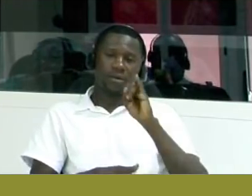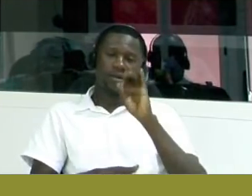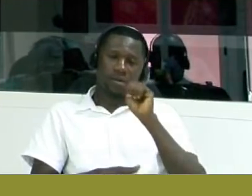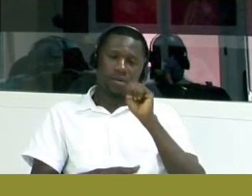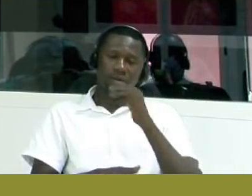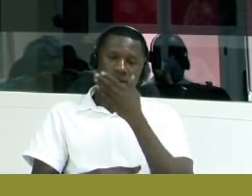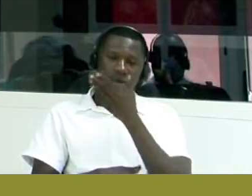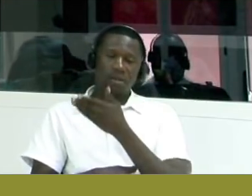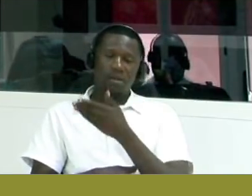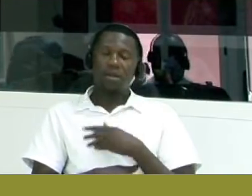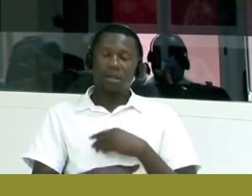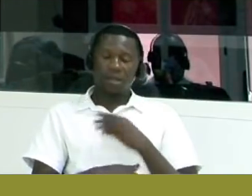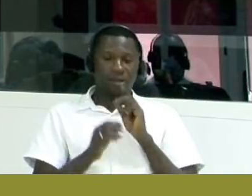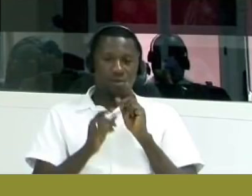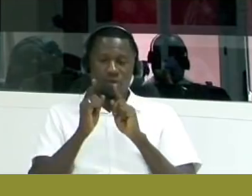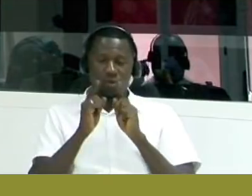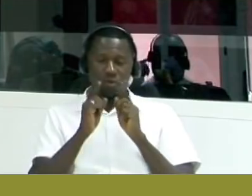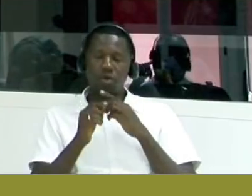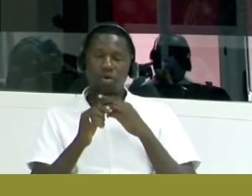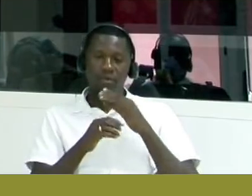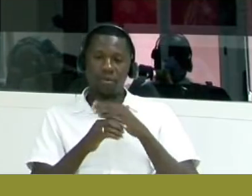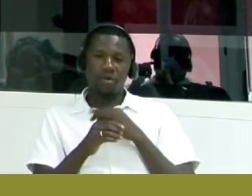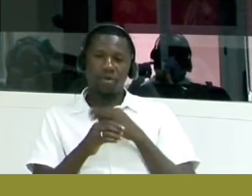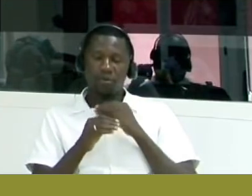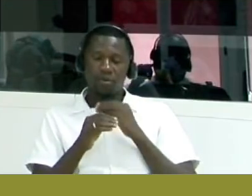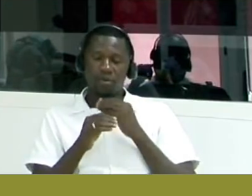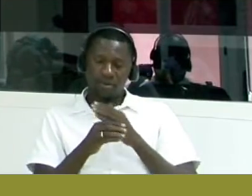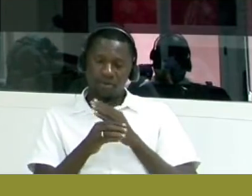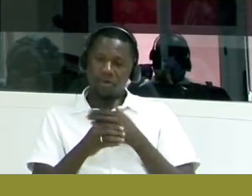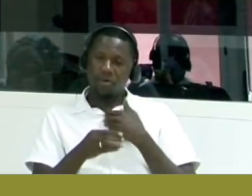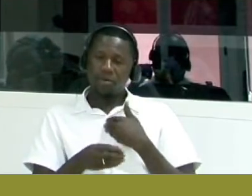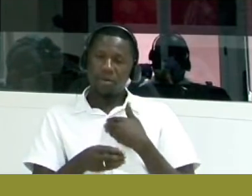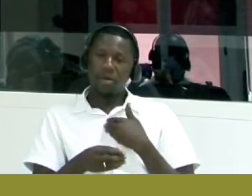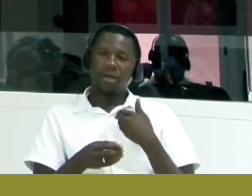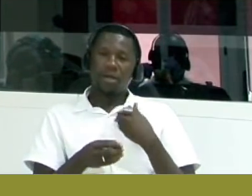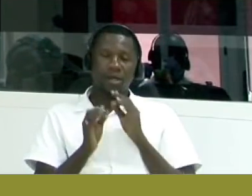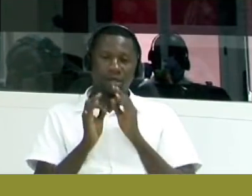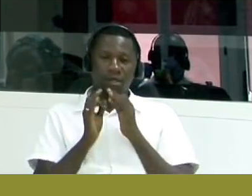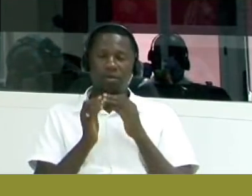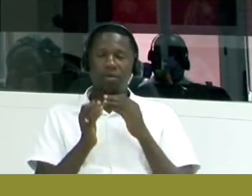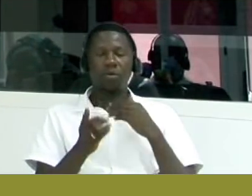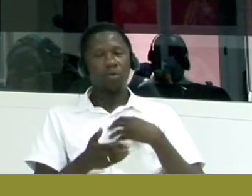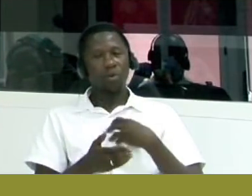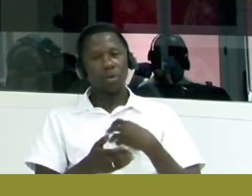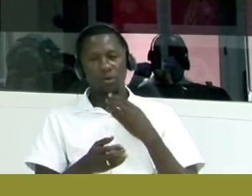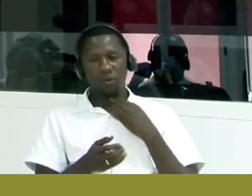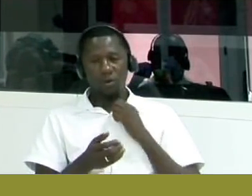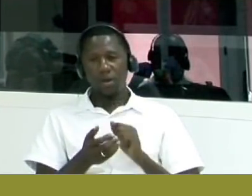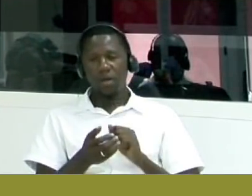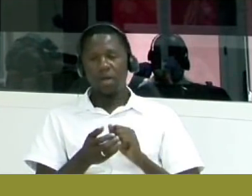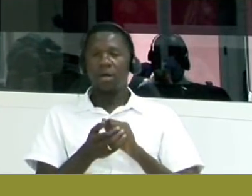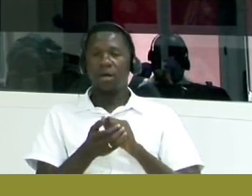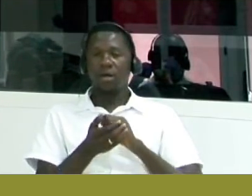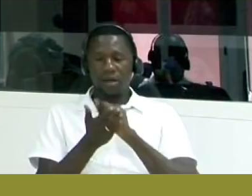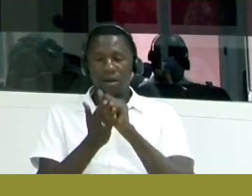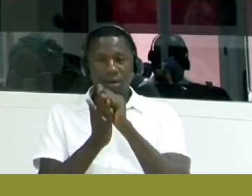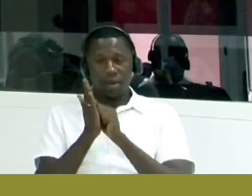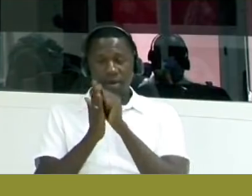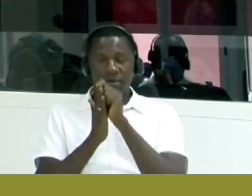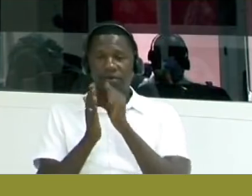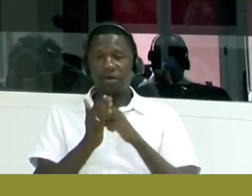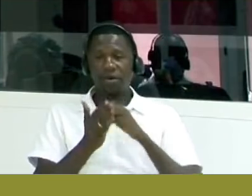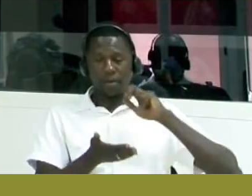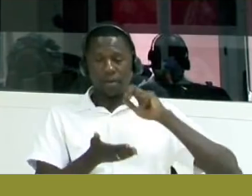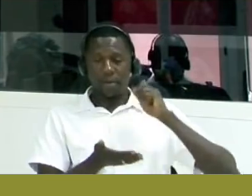and after he had finished speaking, I said to the students, look, I would rather you apply for a permit, and I am giving